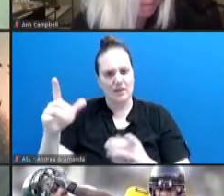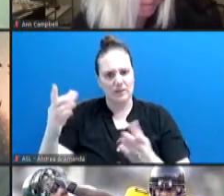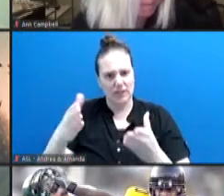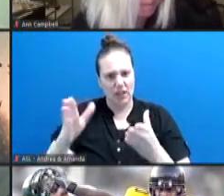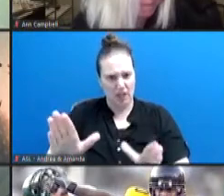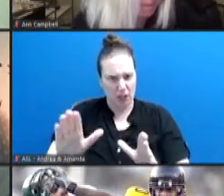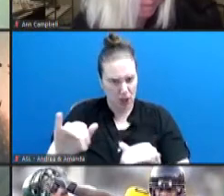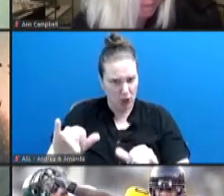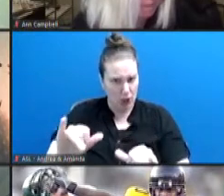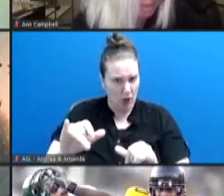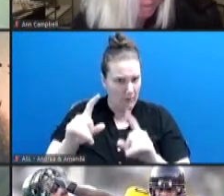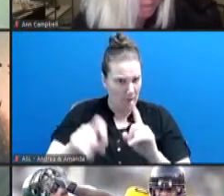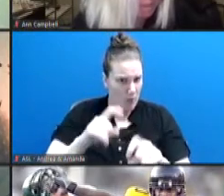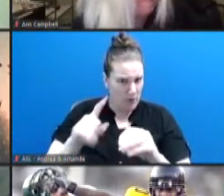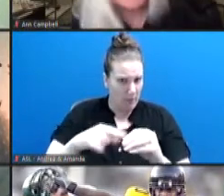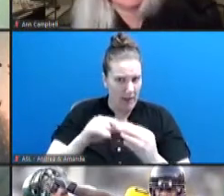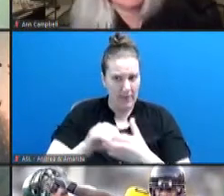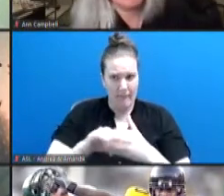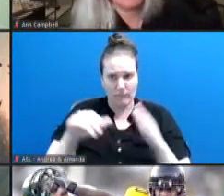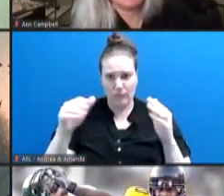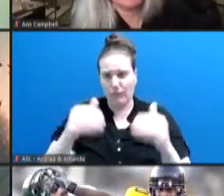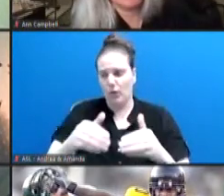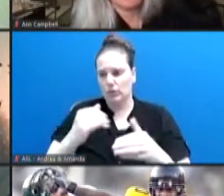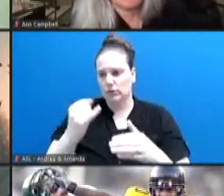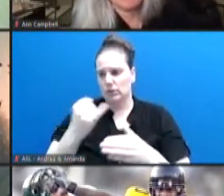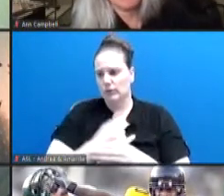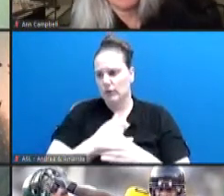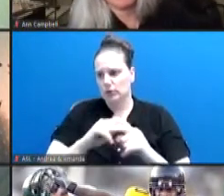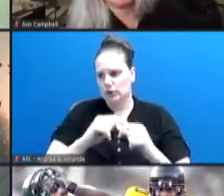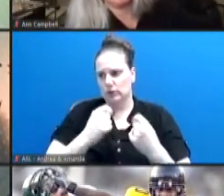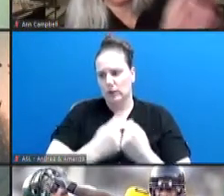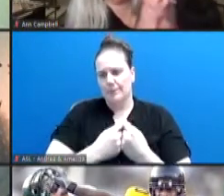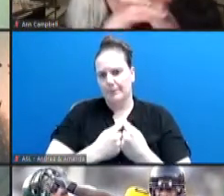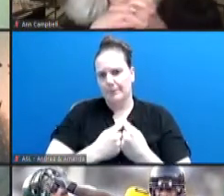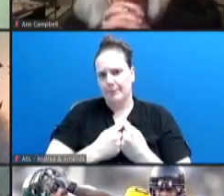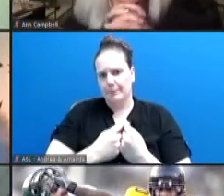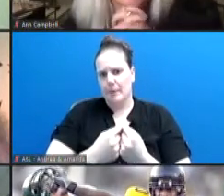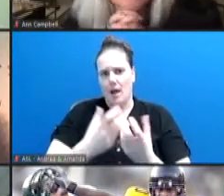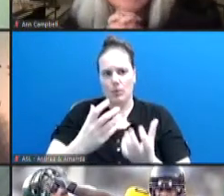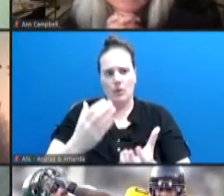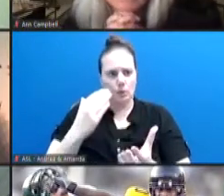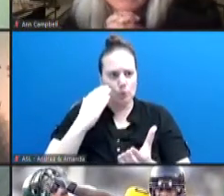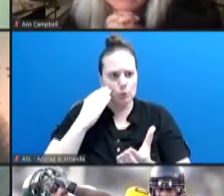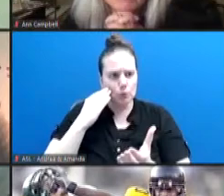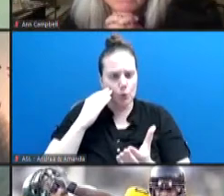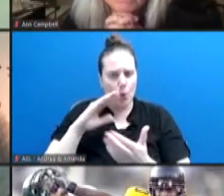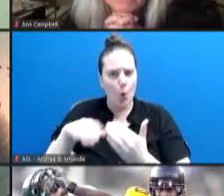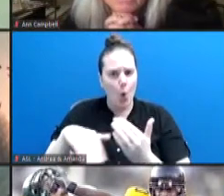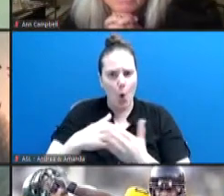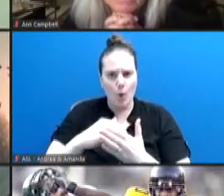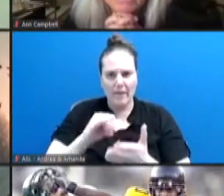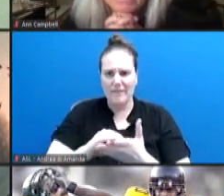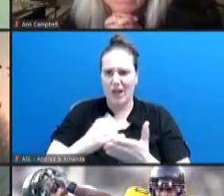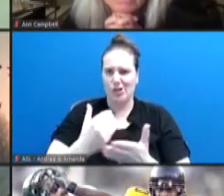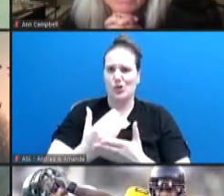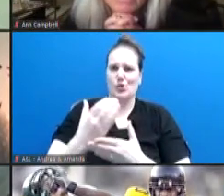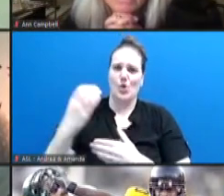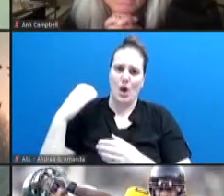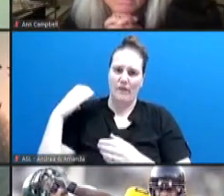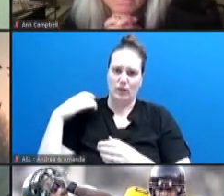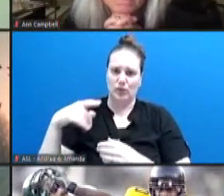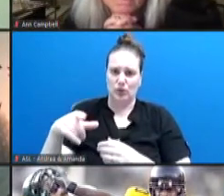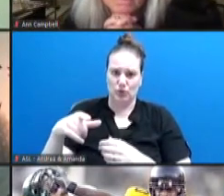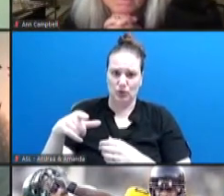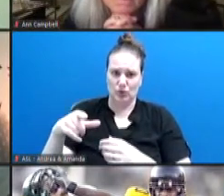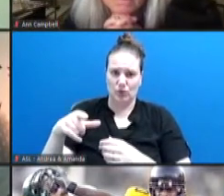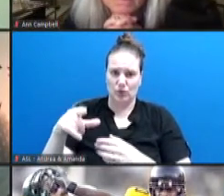have a question about the focus intervention team. I wanted to know, are all of these new officers, these